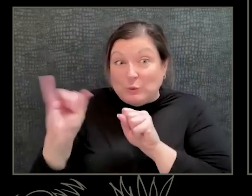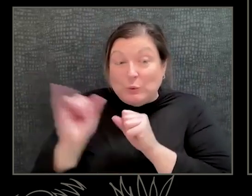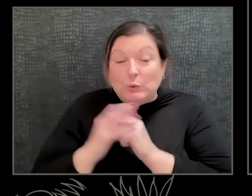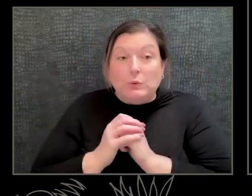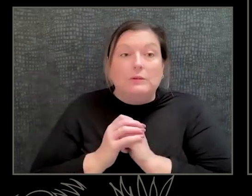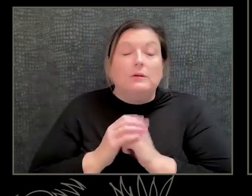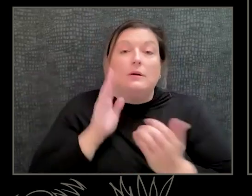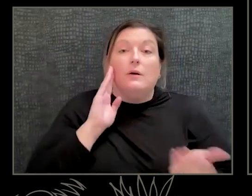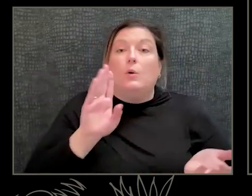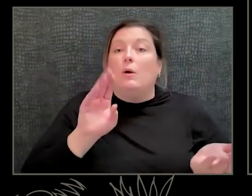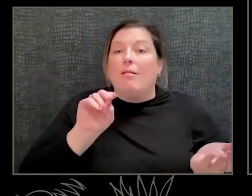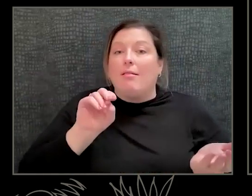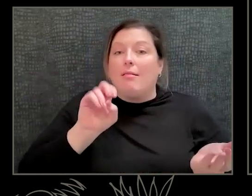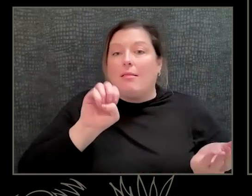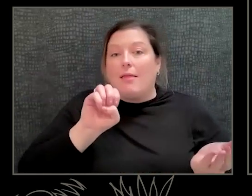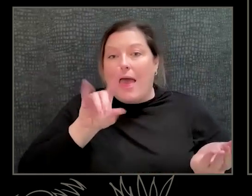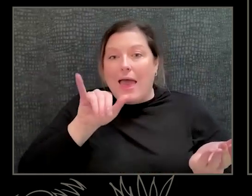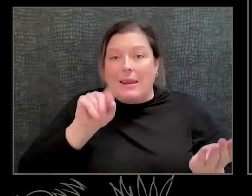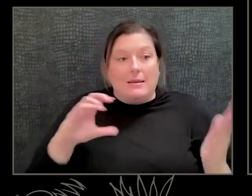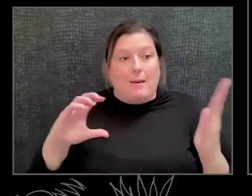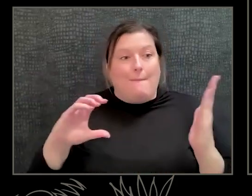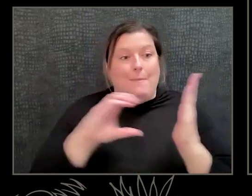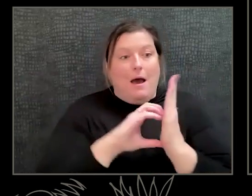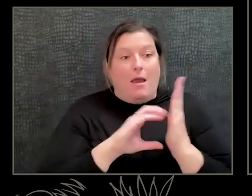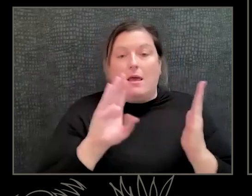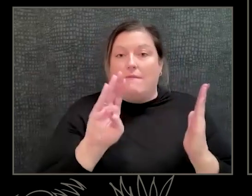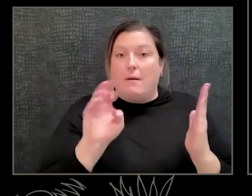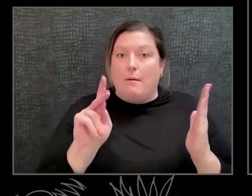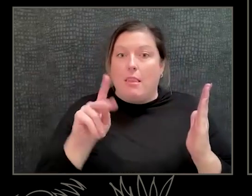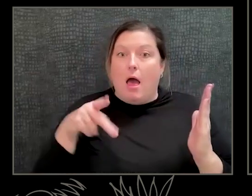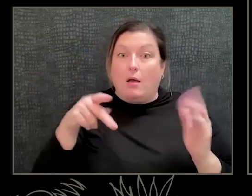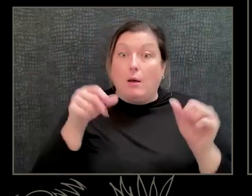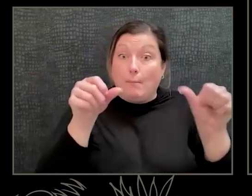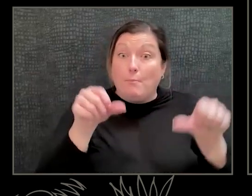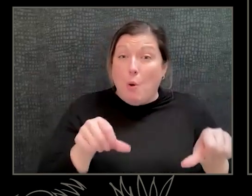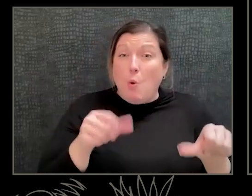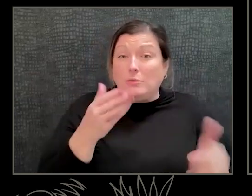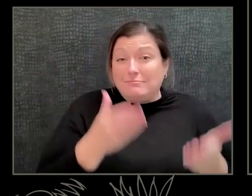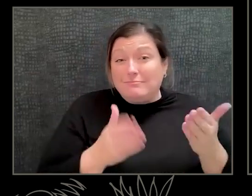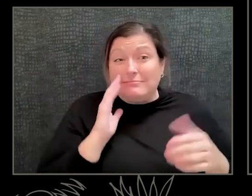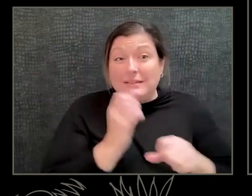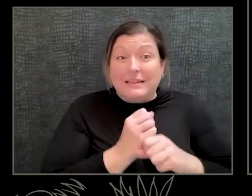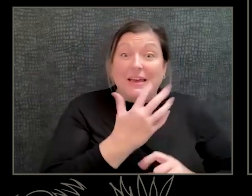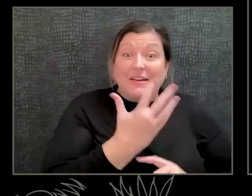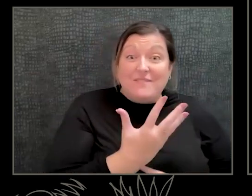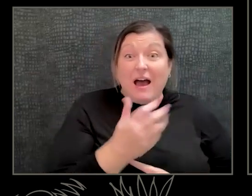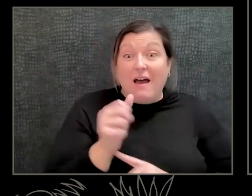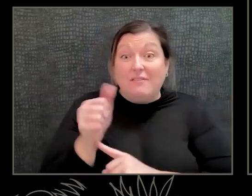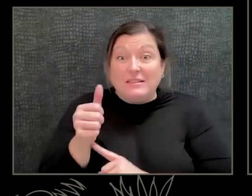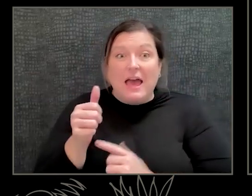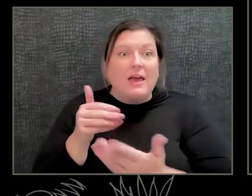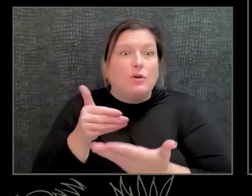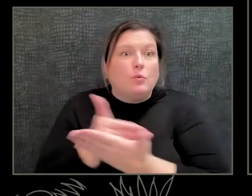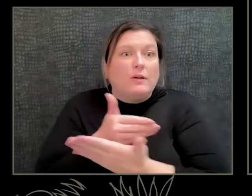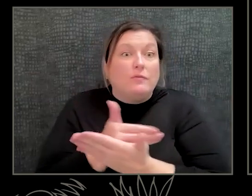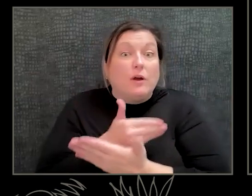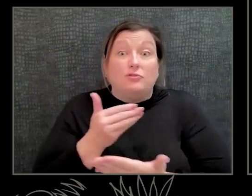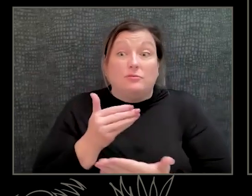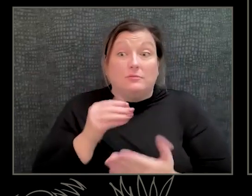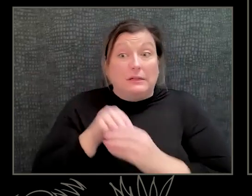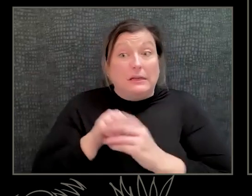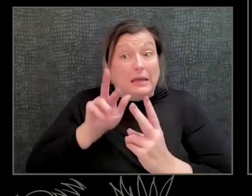be editing a body of a blog post, and you'll maybe get 5 or 10 refreshes in just a couple of